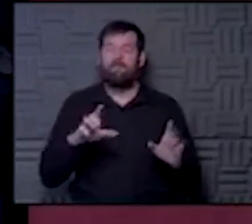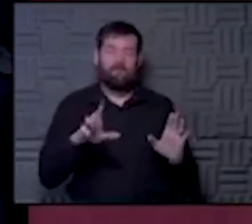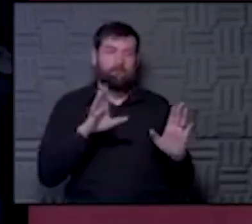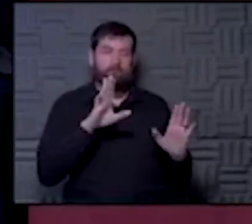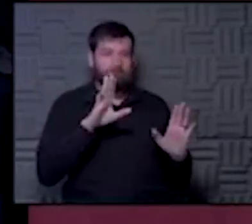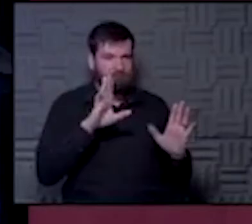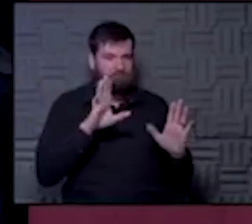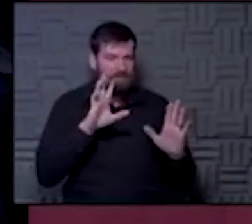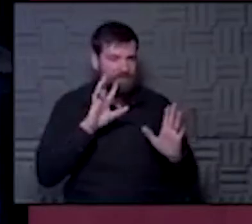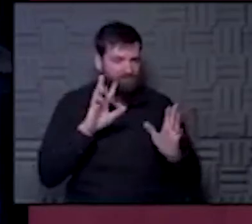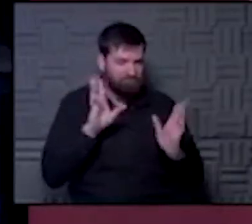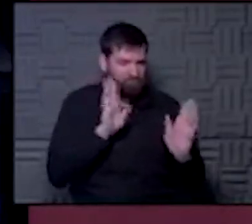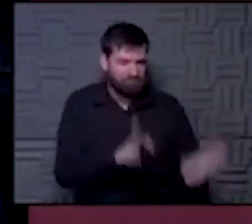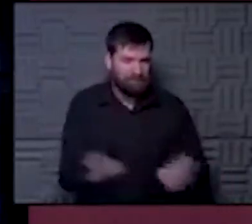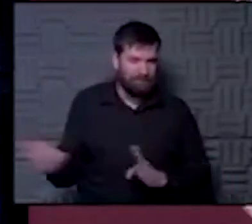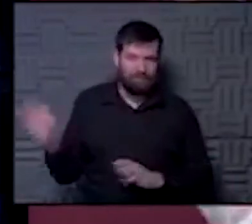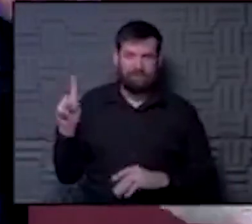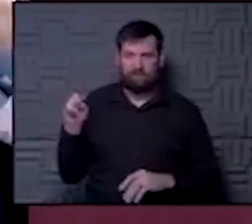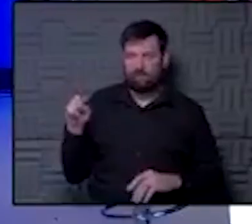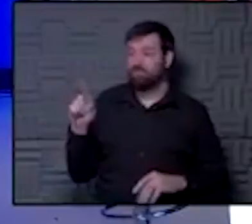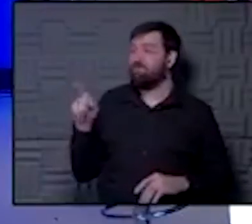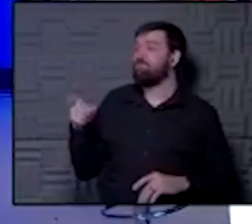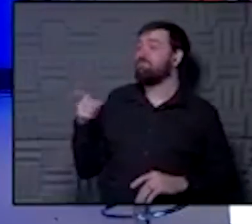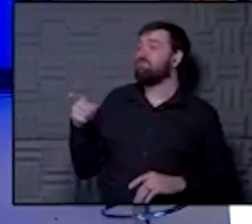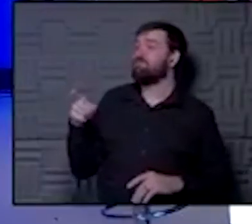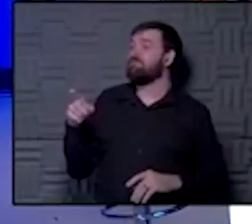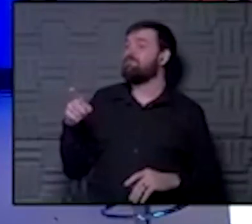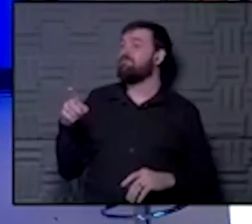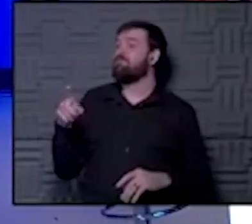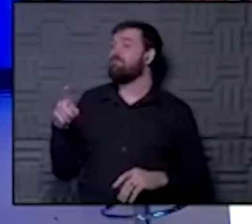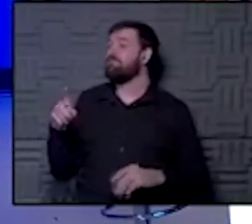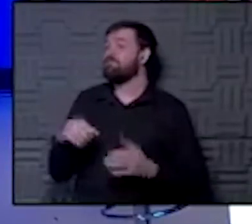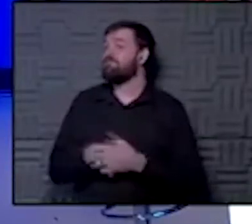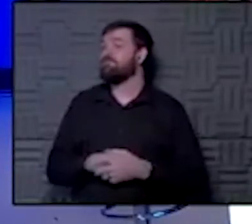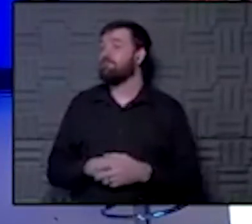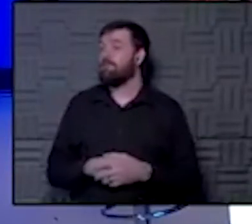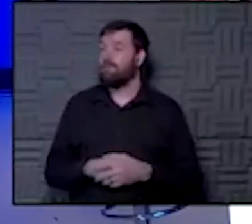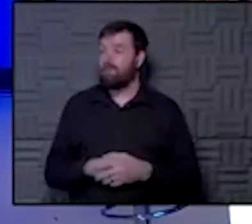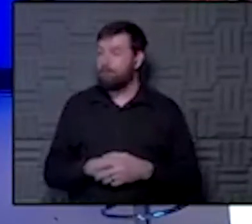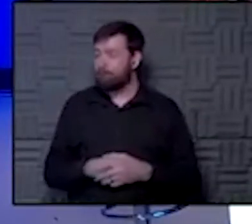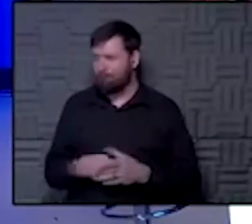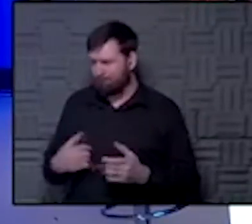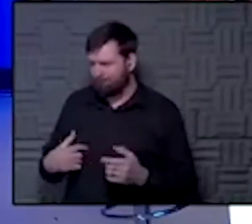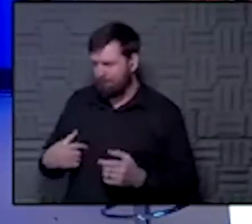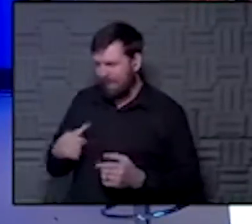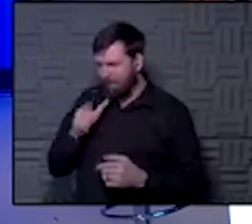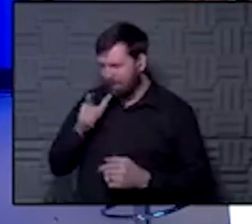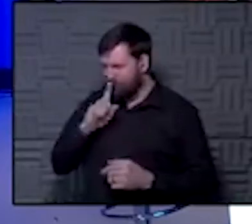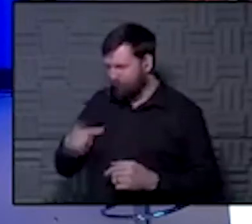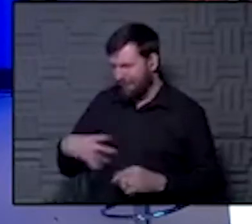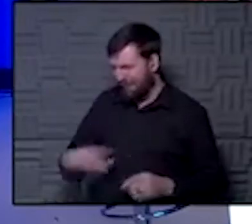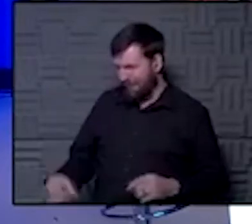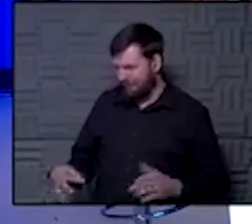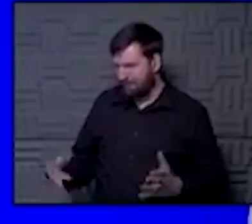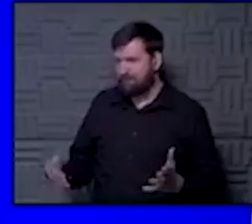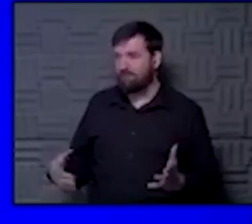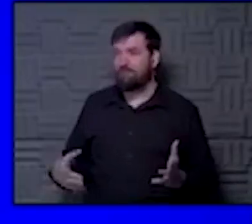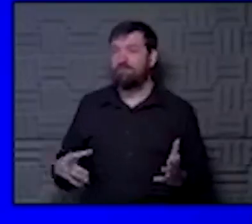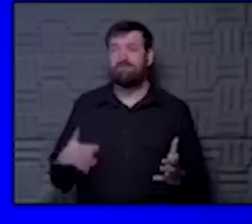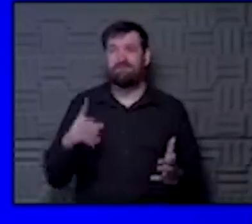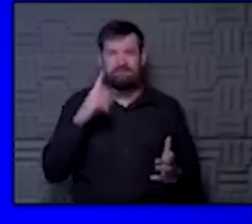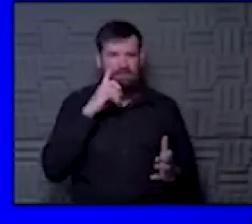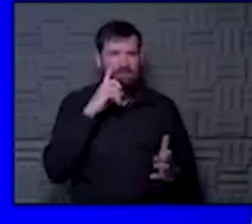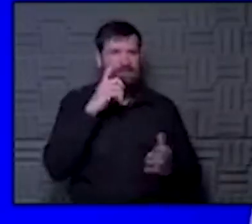that earlier. I meant to get that too earlier. Okay, Hawkeye, defend it. Because I'm not sure I like it, so you have to defend it. I think everybody